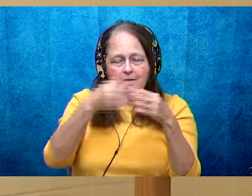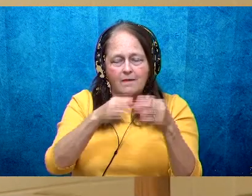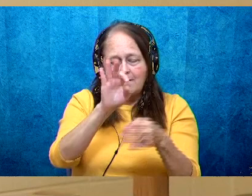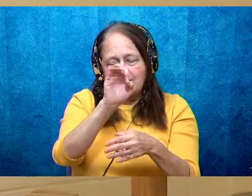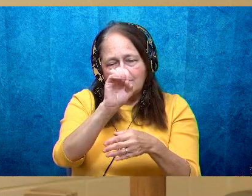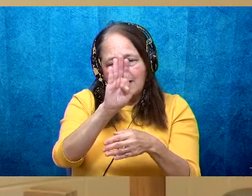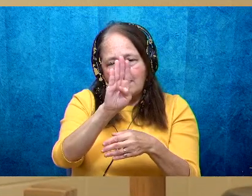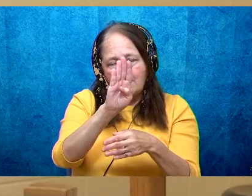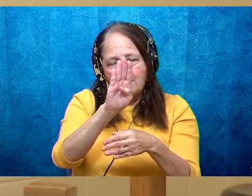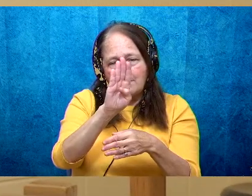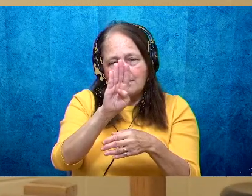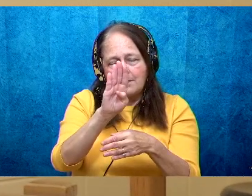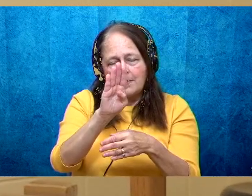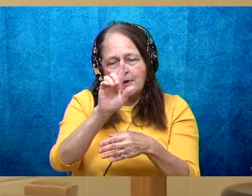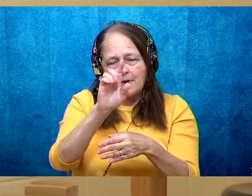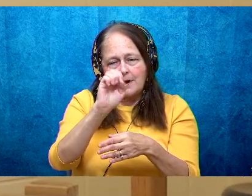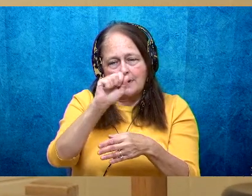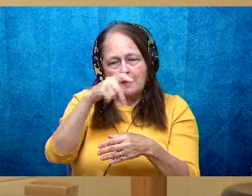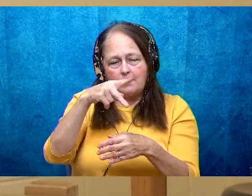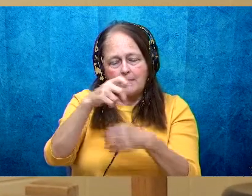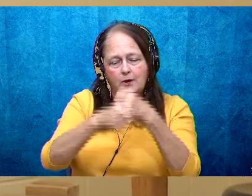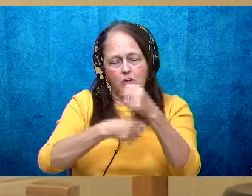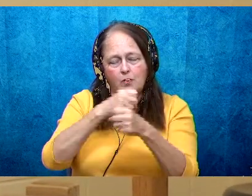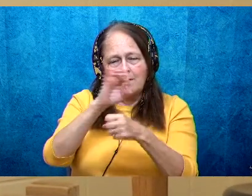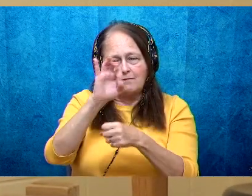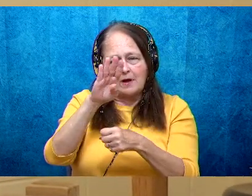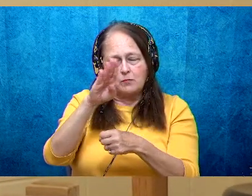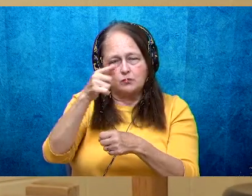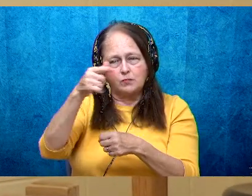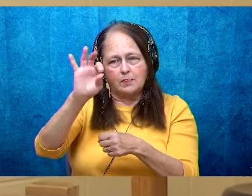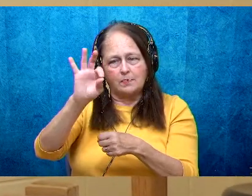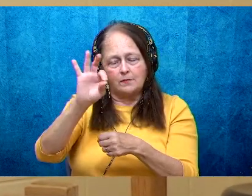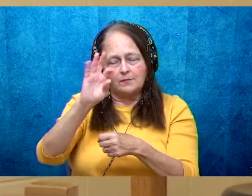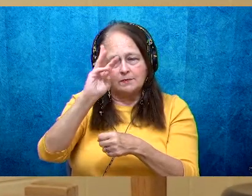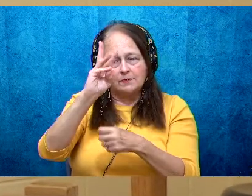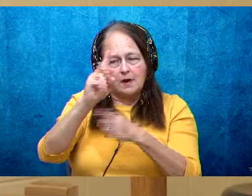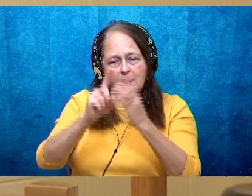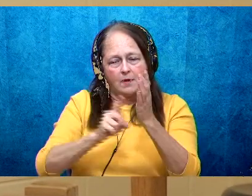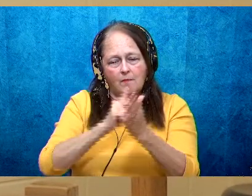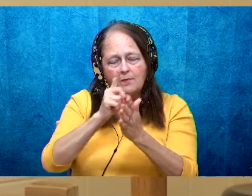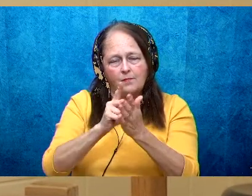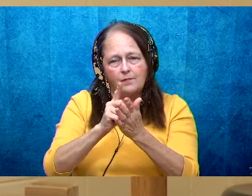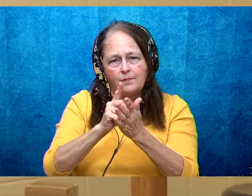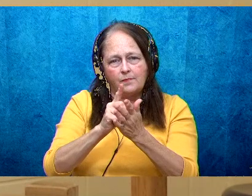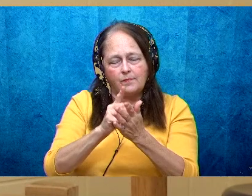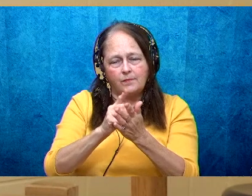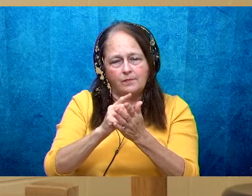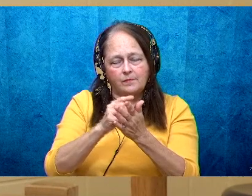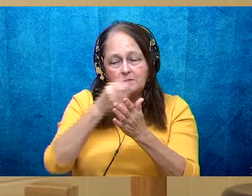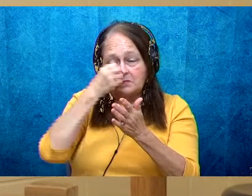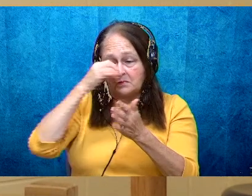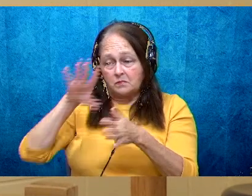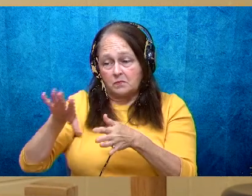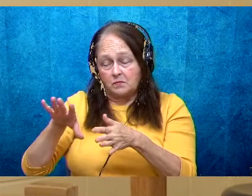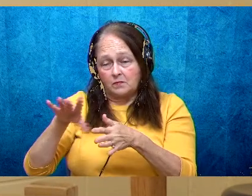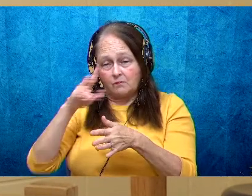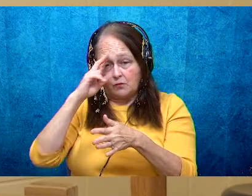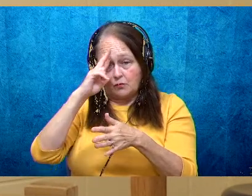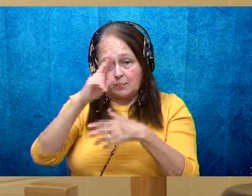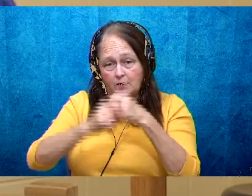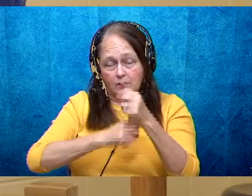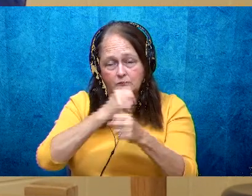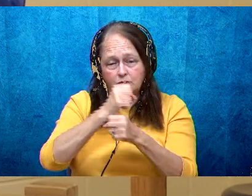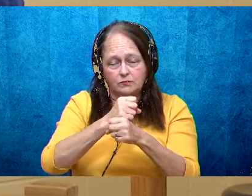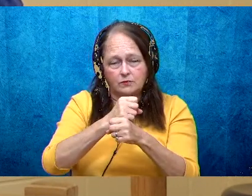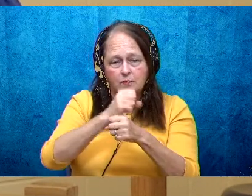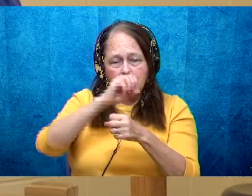That causes a leap year. We take those extra 6 hours and just totally ignore them for 3 years. And